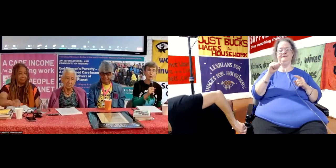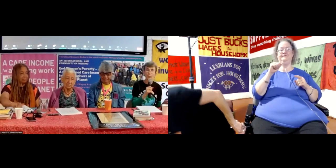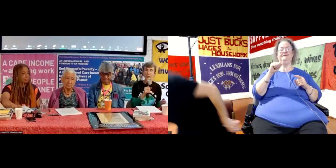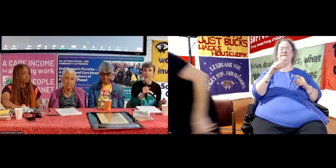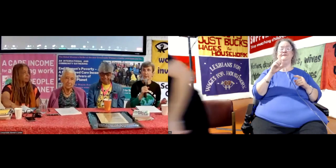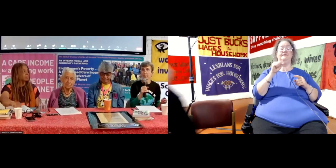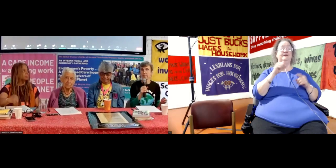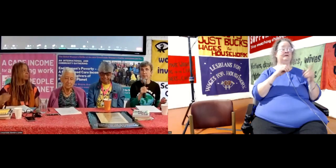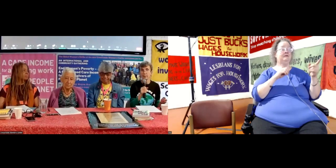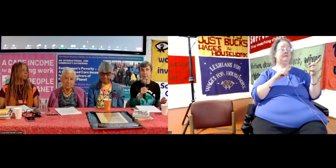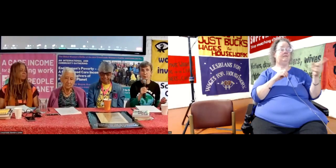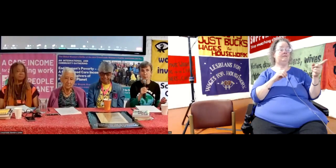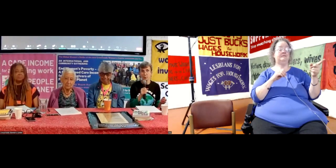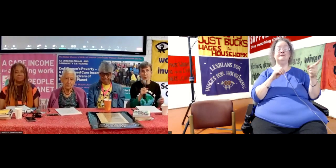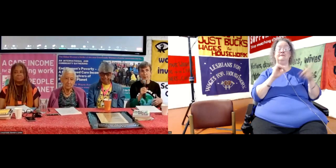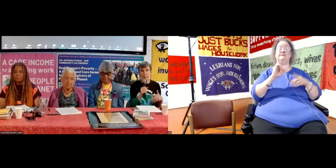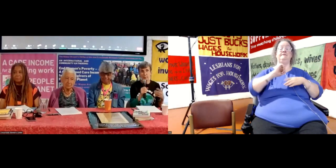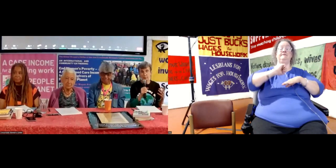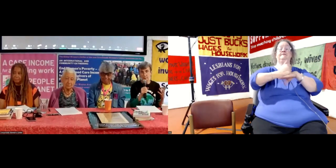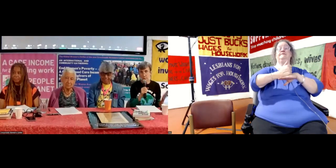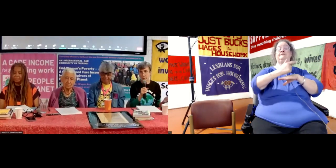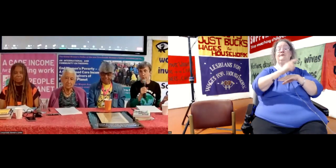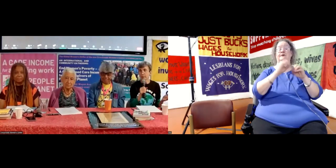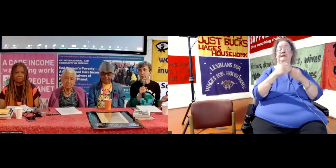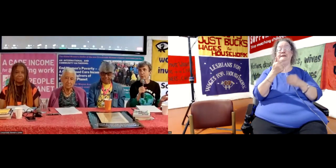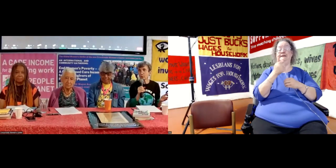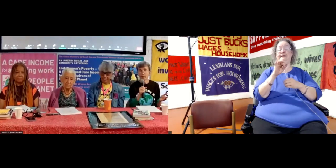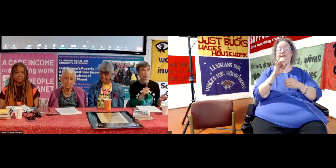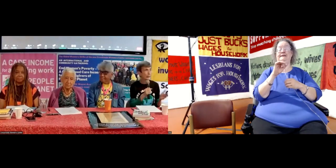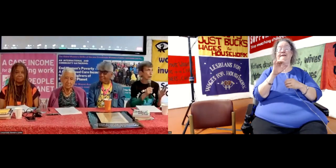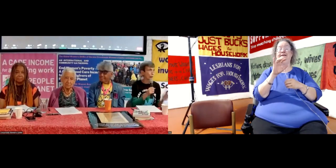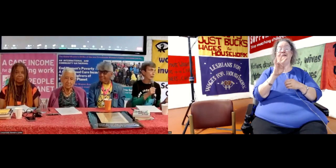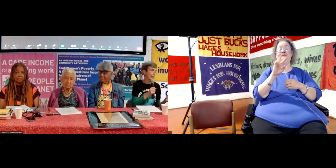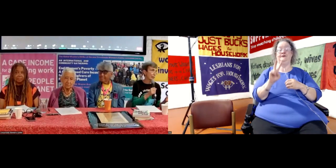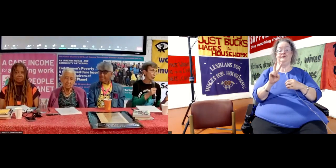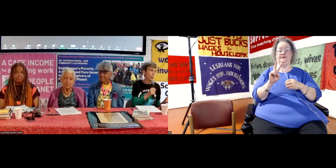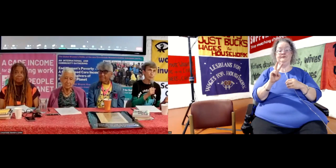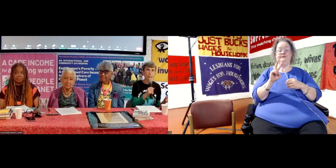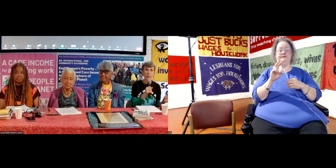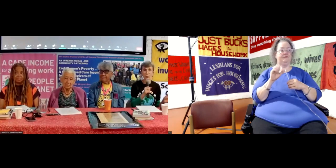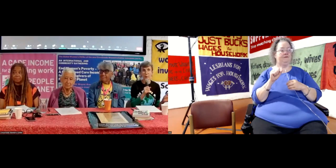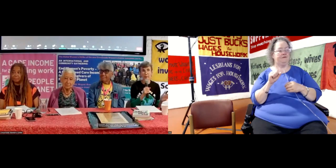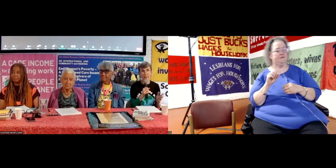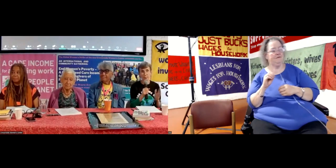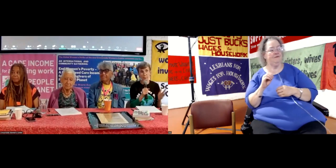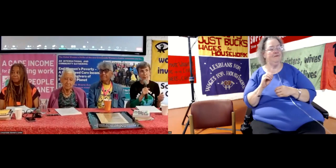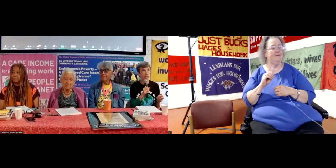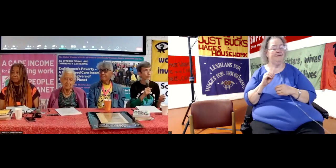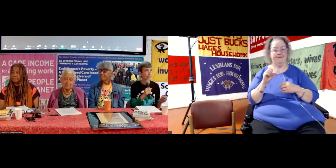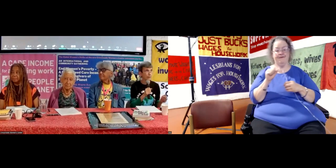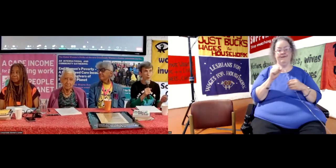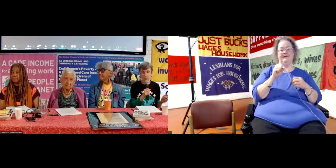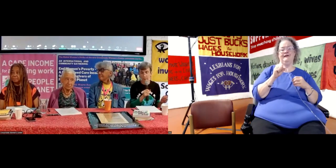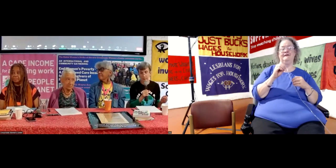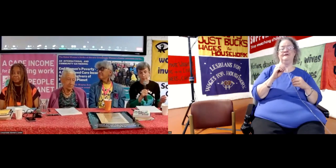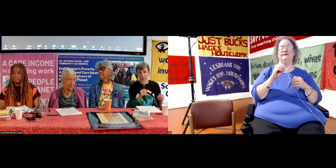She launched it in 1972, which the Wages for Housework campaign coordinates the Global Women's Strike, as we are now